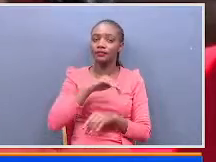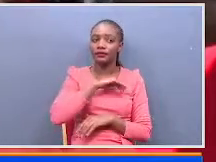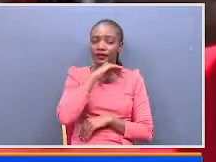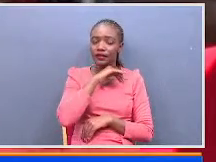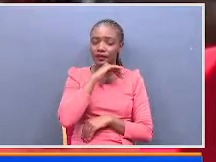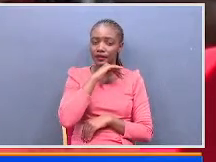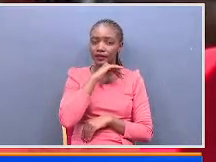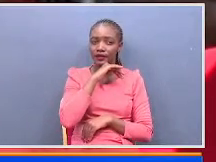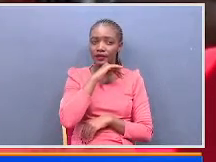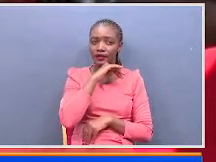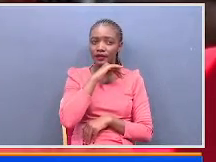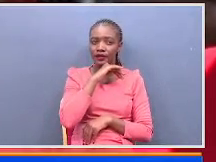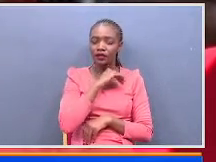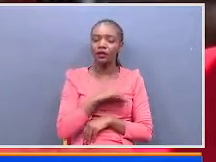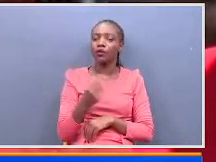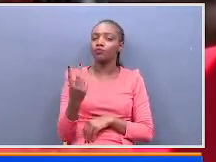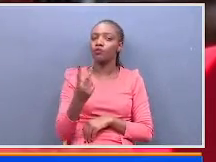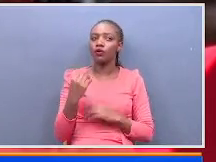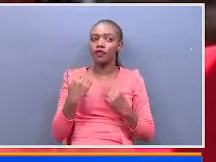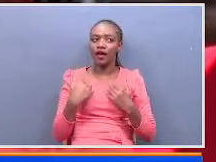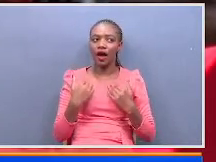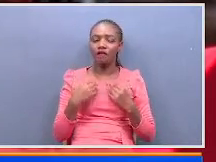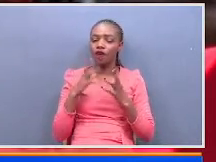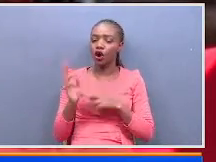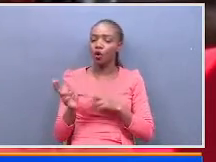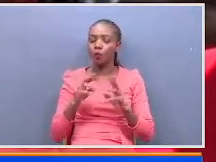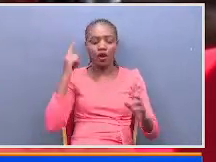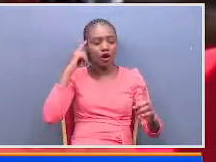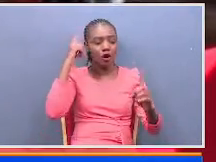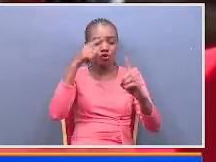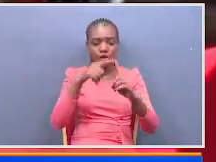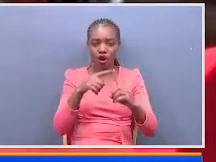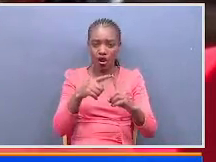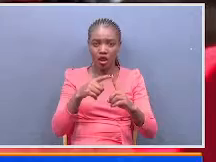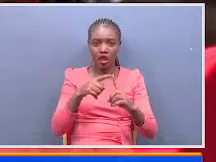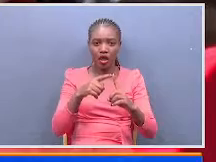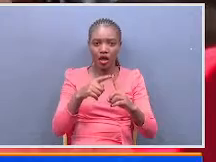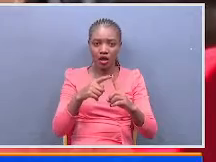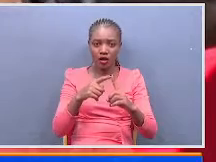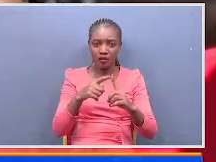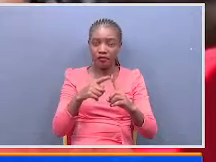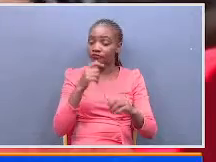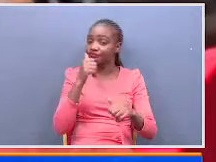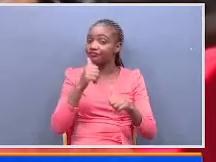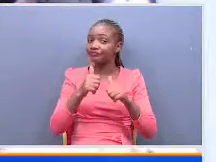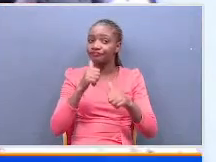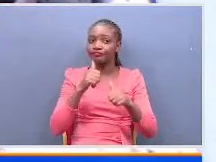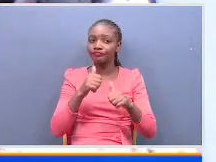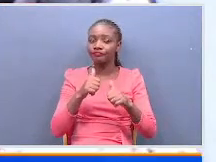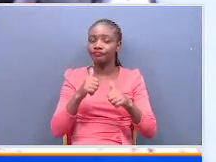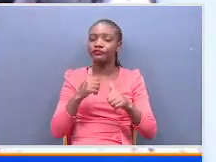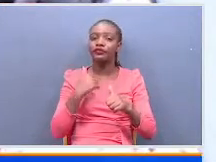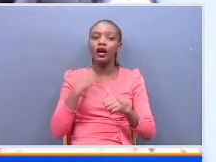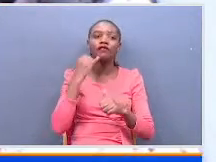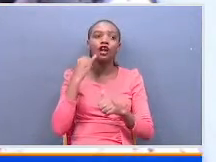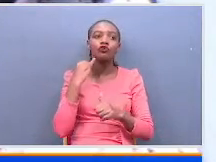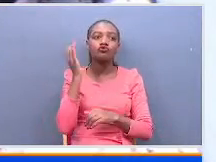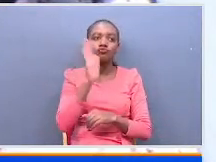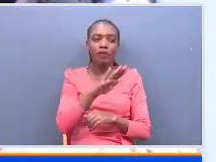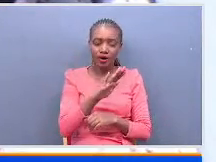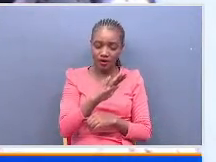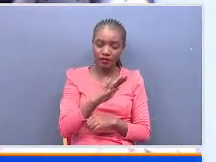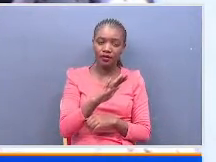Odinga, share a common goal. And this goal is to return Nakuru County to where it was. That's why today as